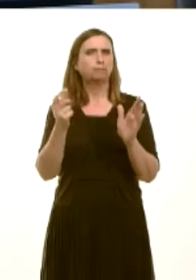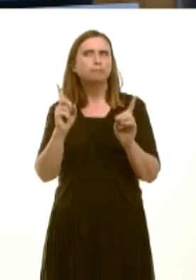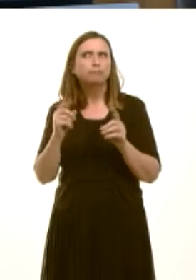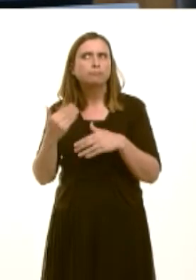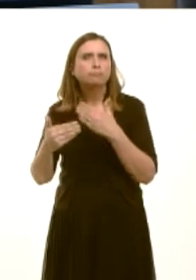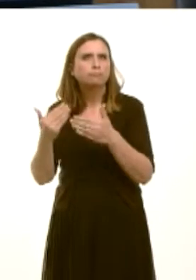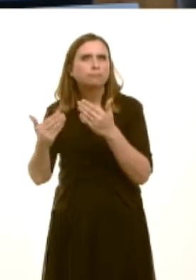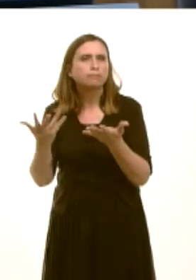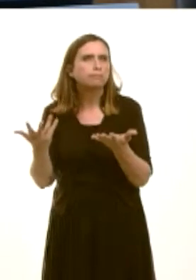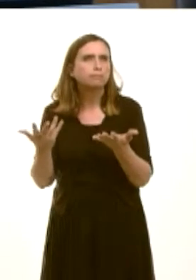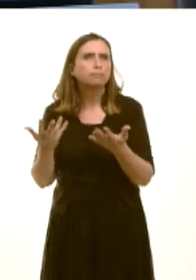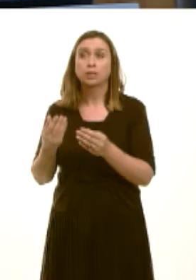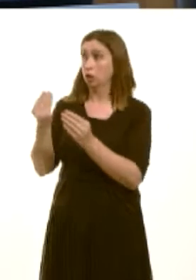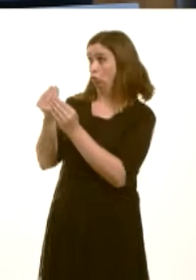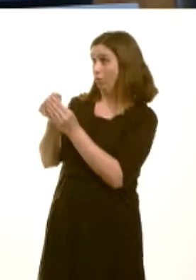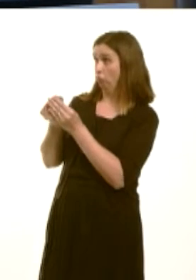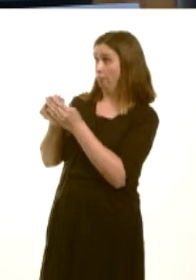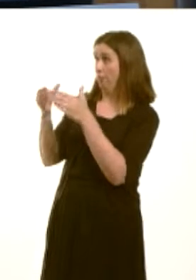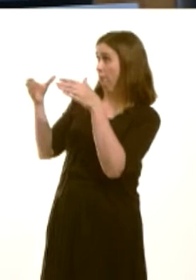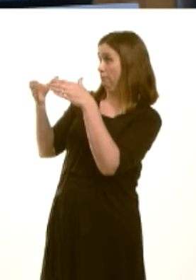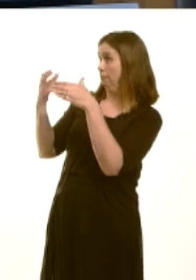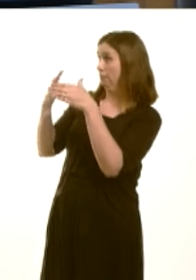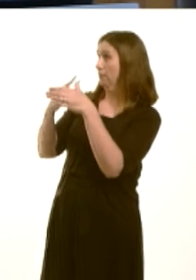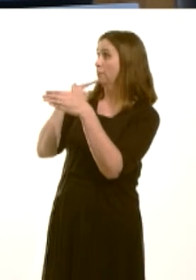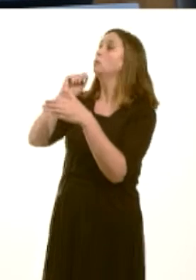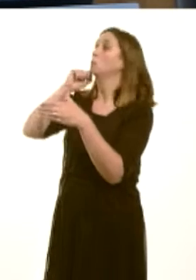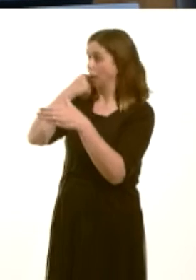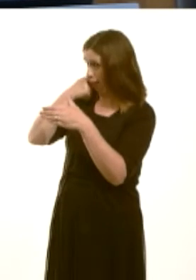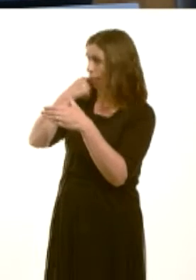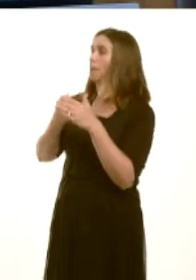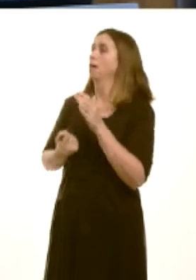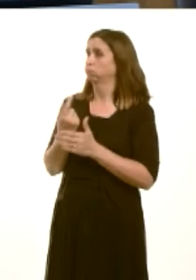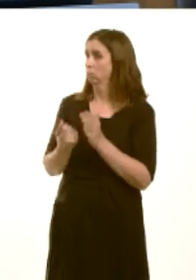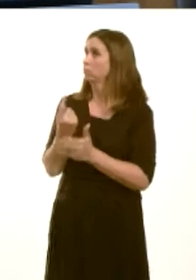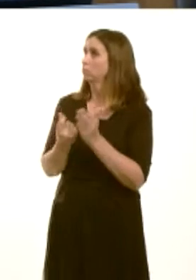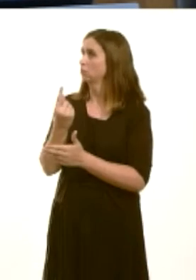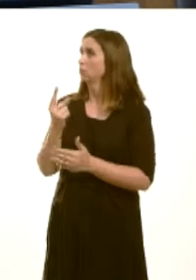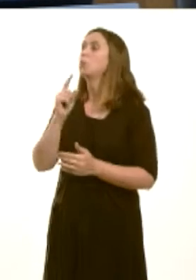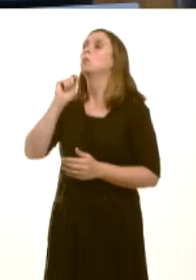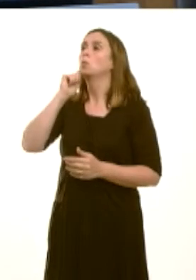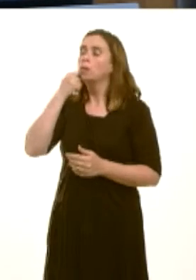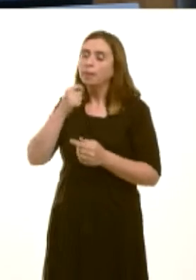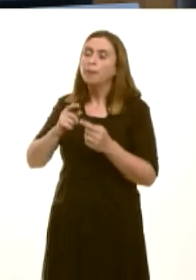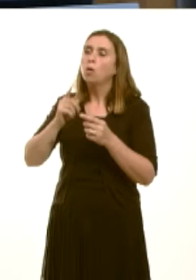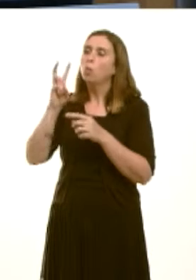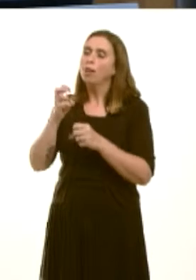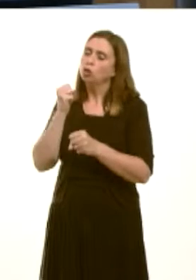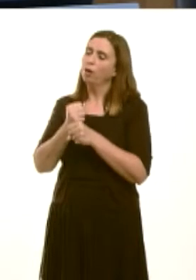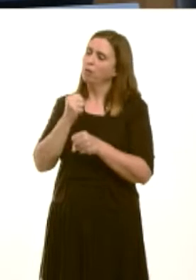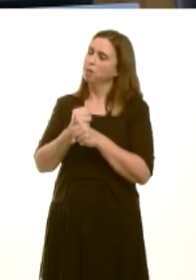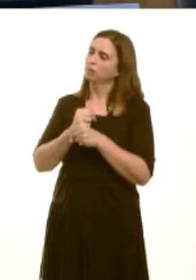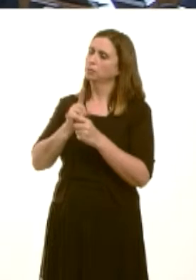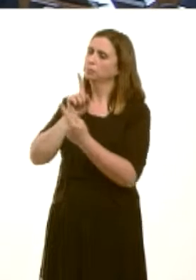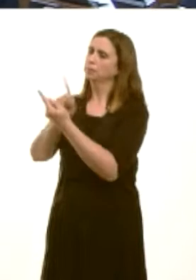was supposed to do this. They had said that they would do so, and there was a meeting between, there will be a meeting between Welsh Government officials and the